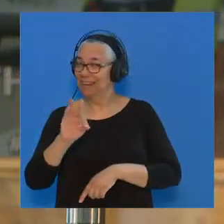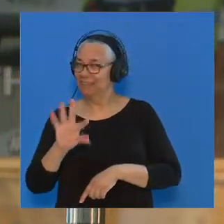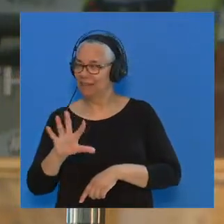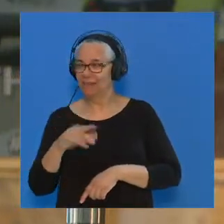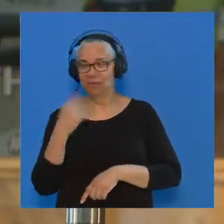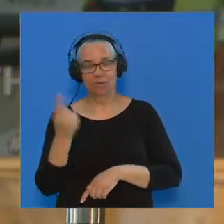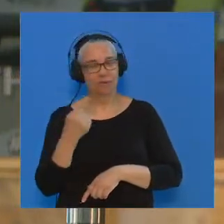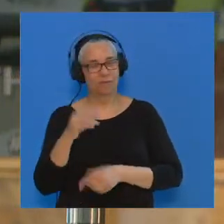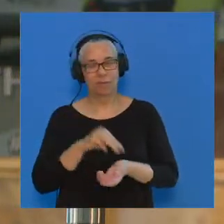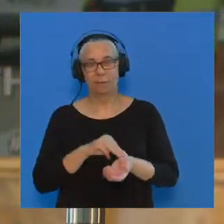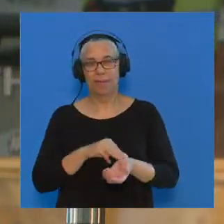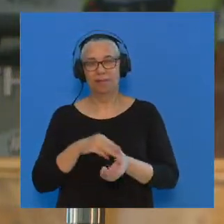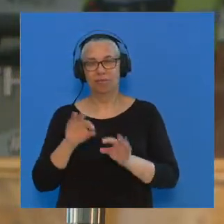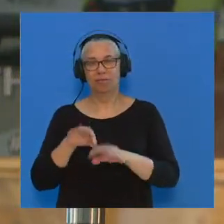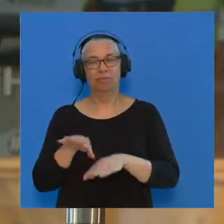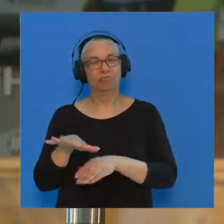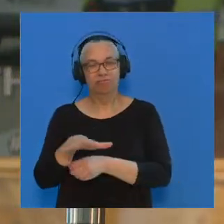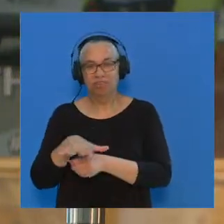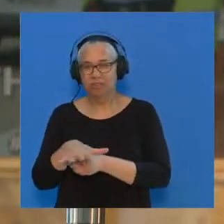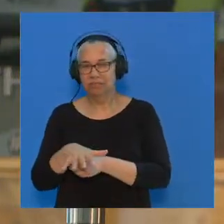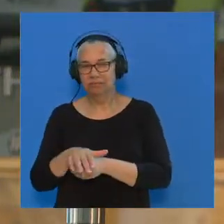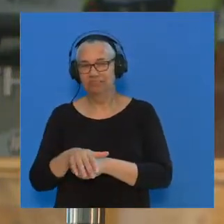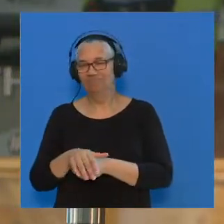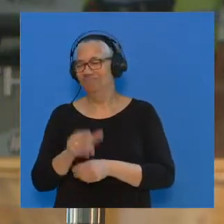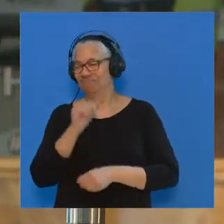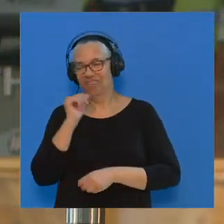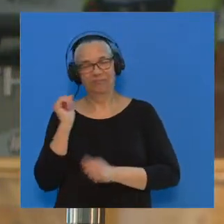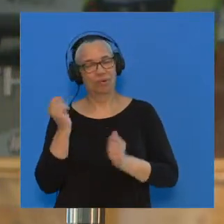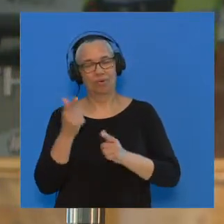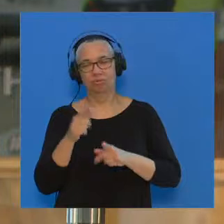wear, walking through the streets.